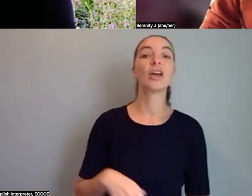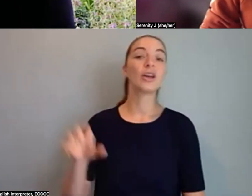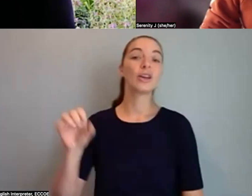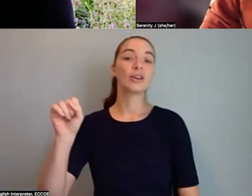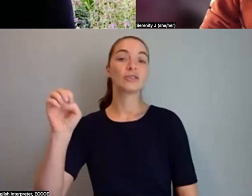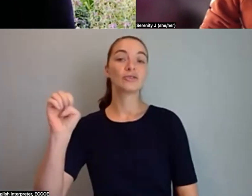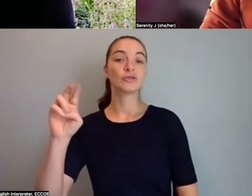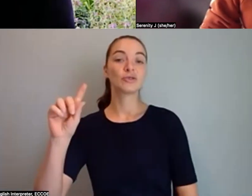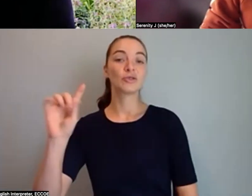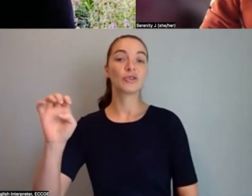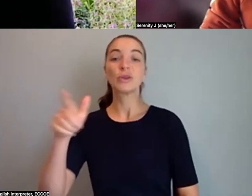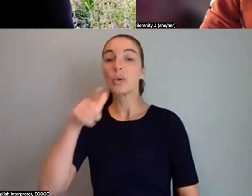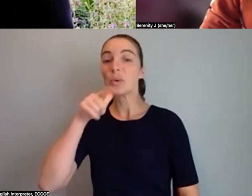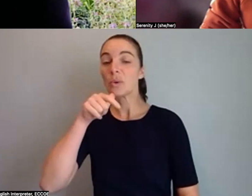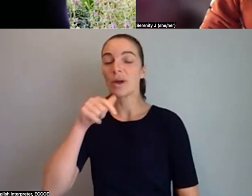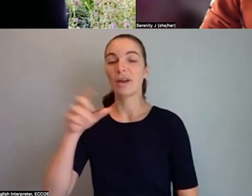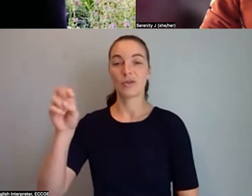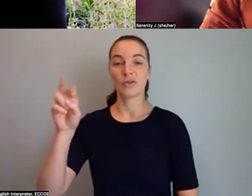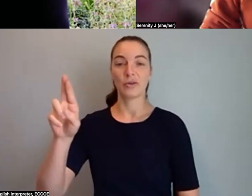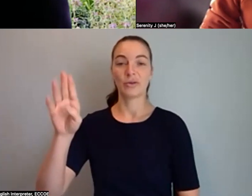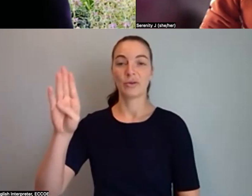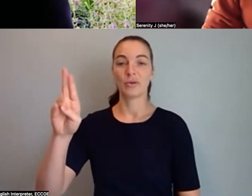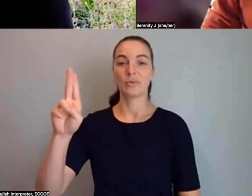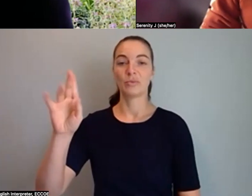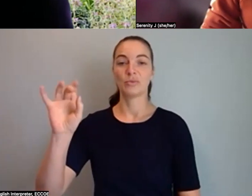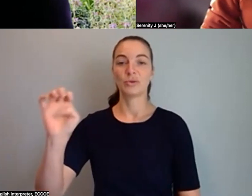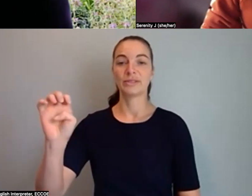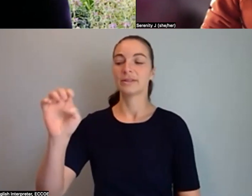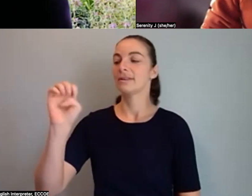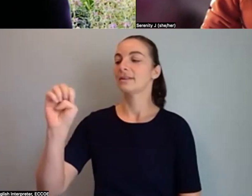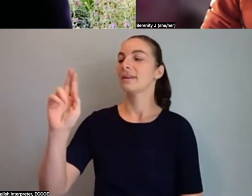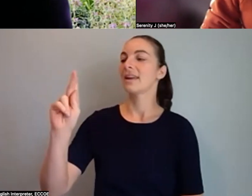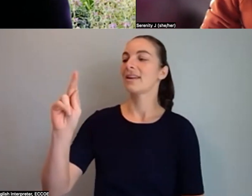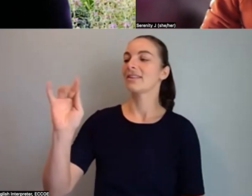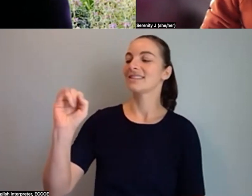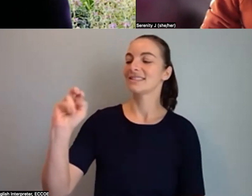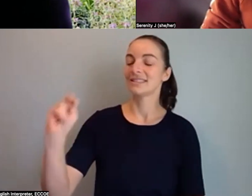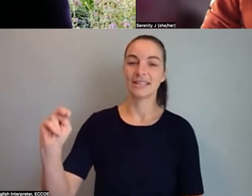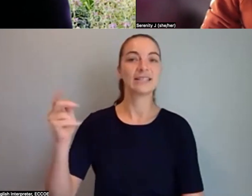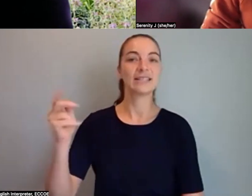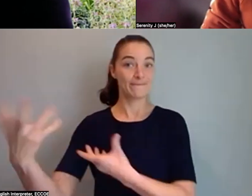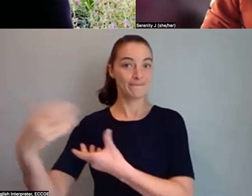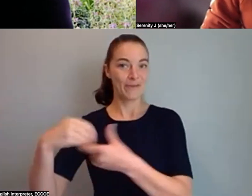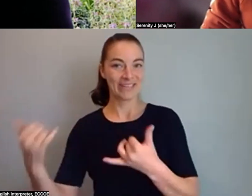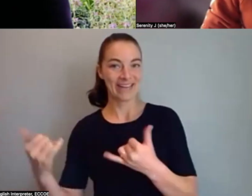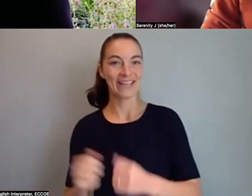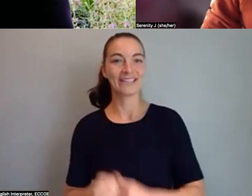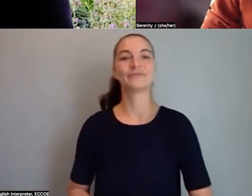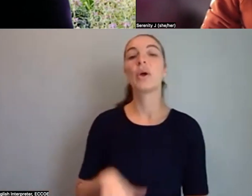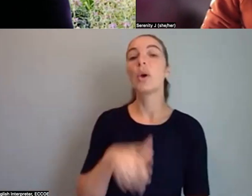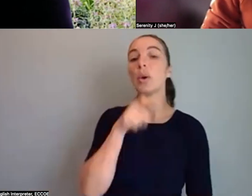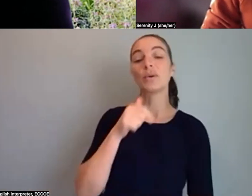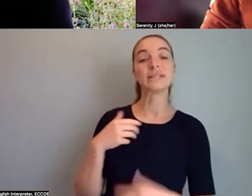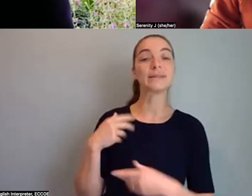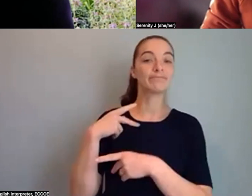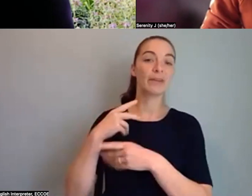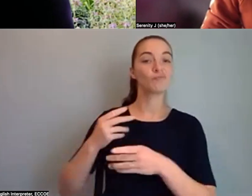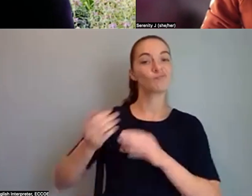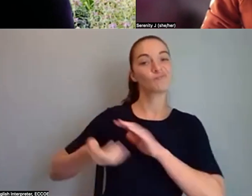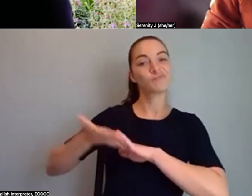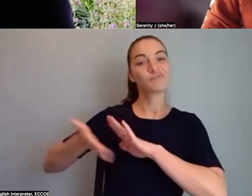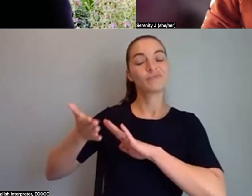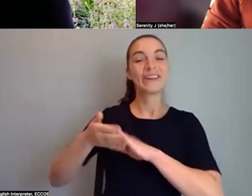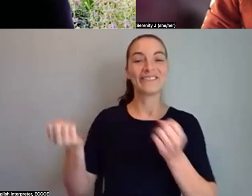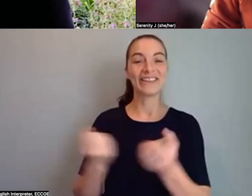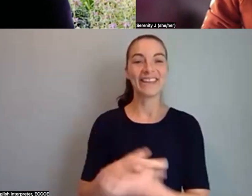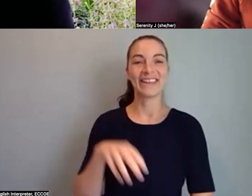collaborators who's in the room today, I think. Ekena Emeka Maduka is the producer of today's Zoom with the support